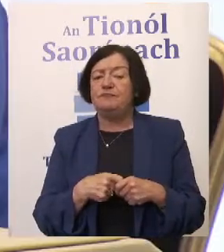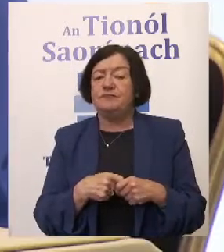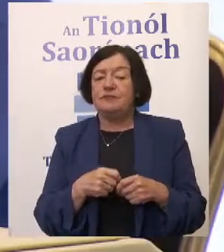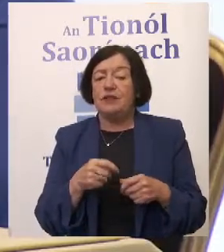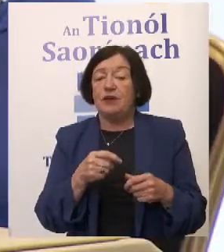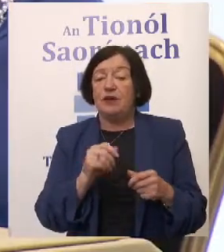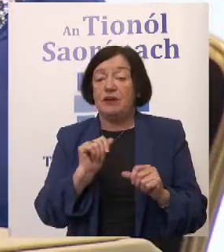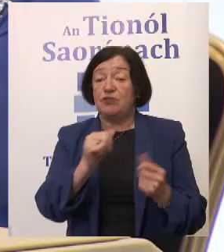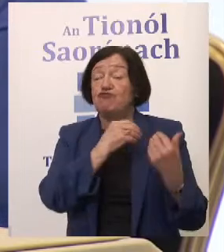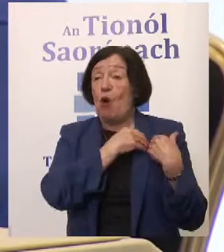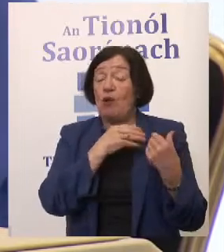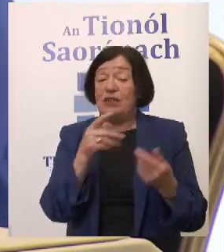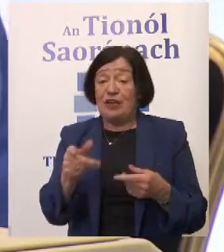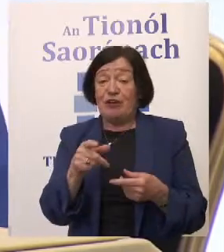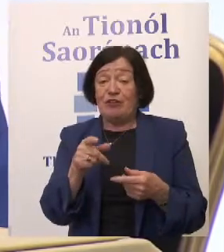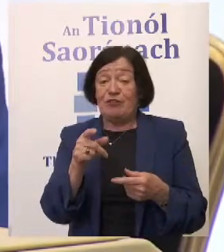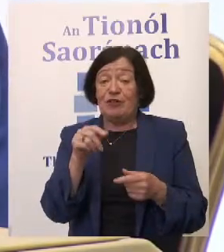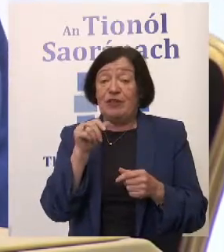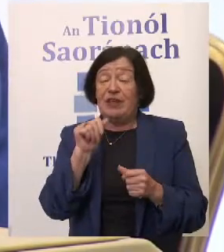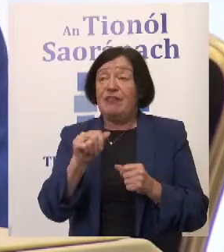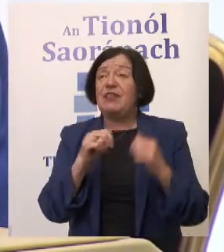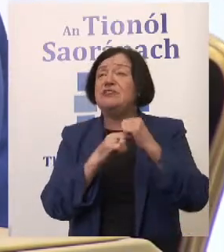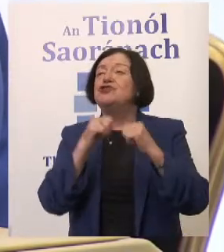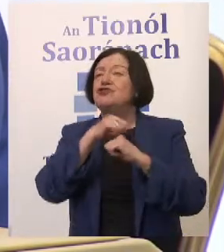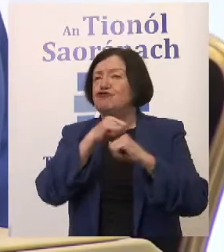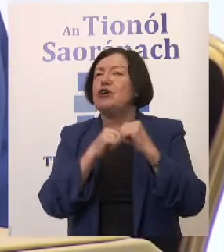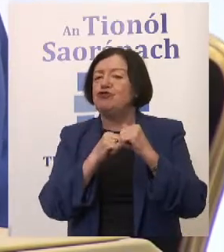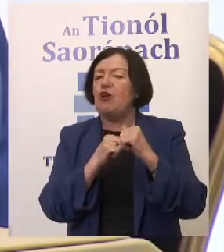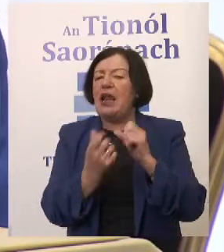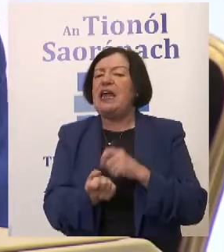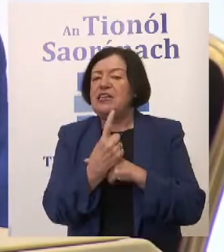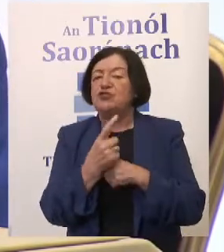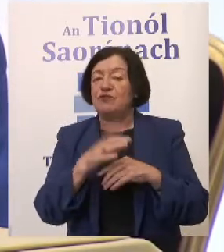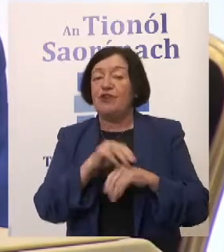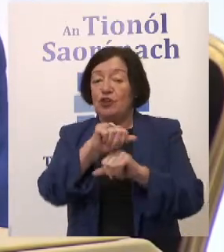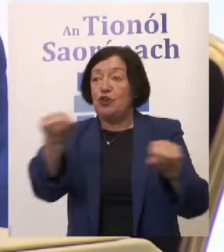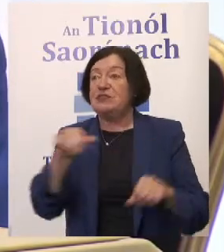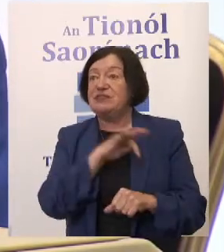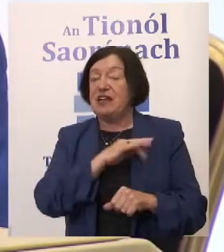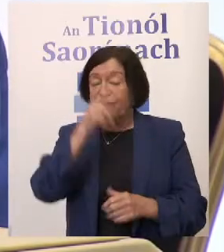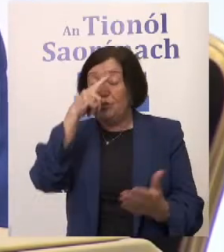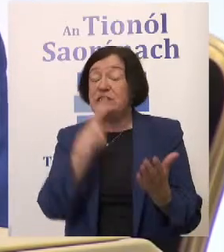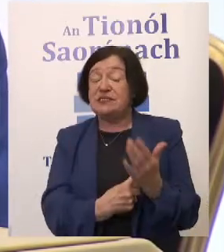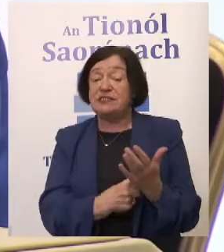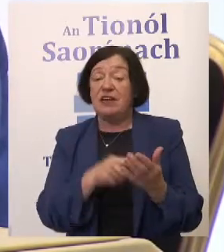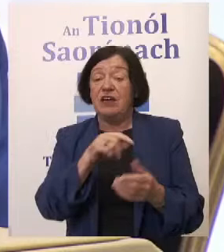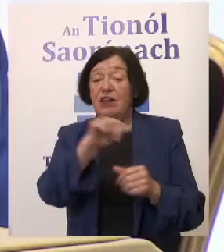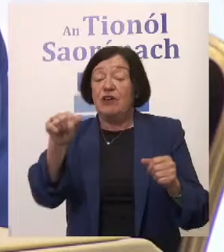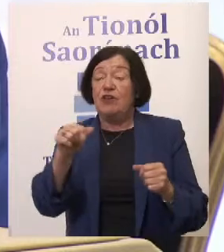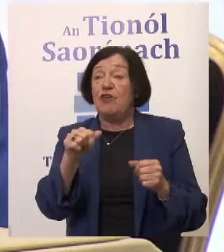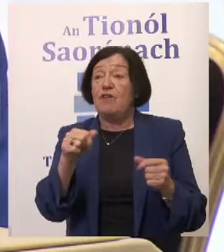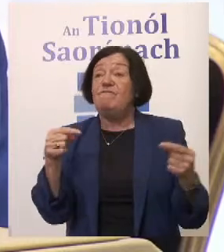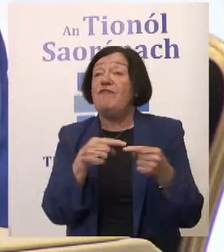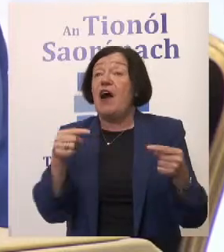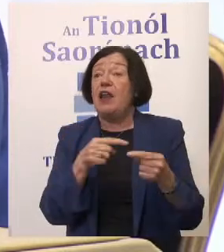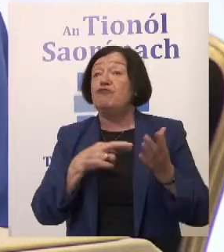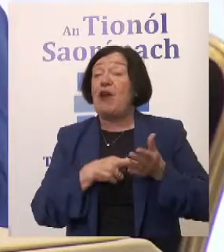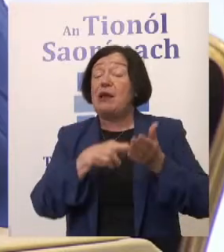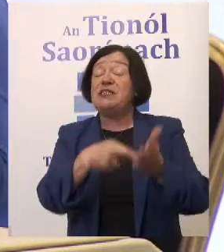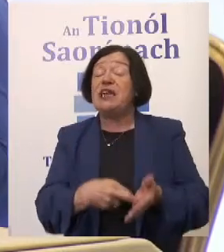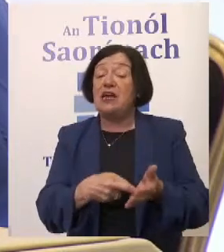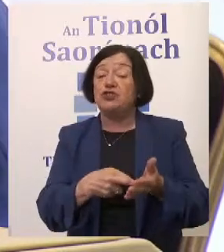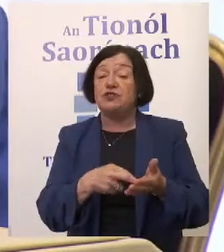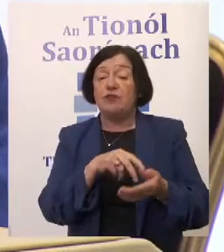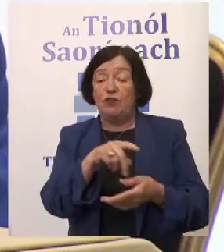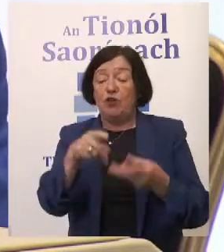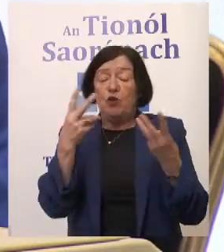role. I see what you're saying, but I suppose that's a structural matter, and it's probably for yourselves to decide in terms of your final recommendations about whether